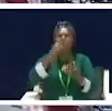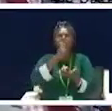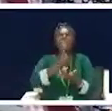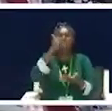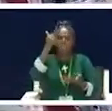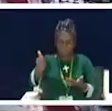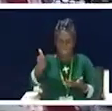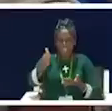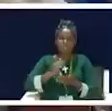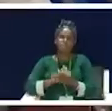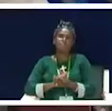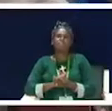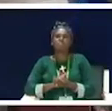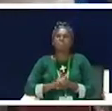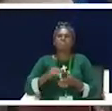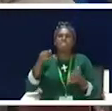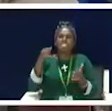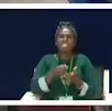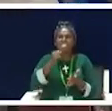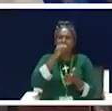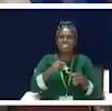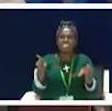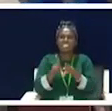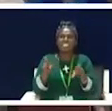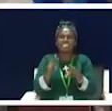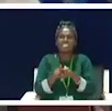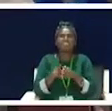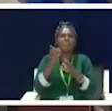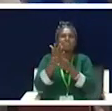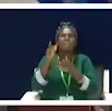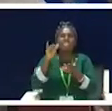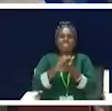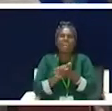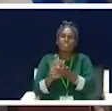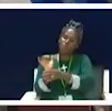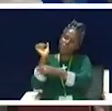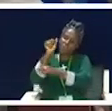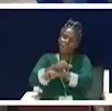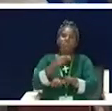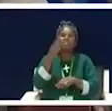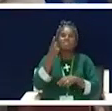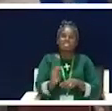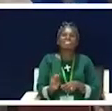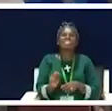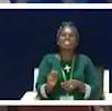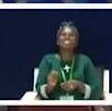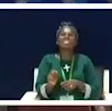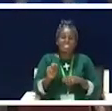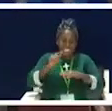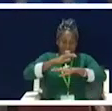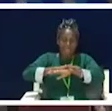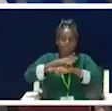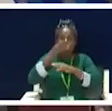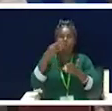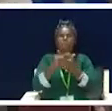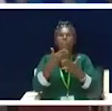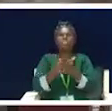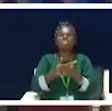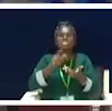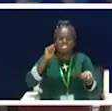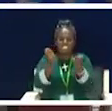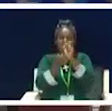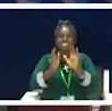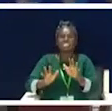Jesus, it is the same arm that overturned the table of money changer at the temple.